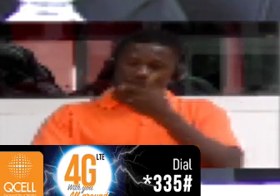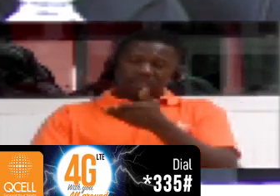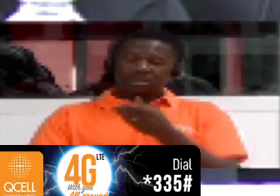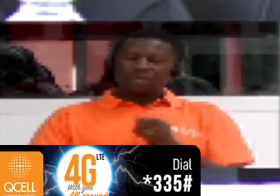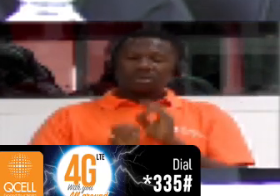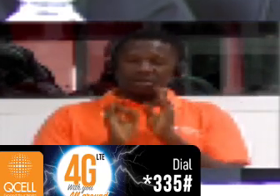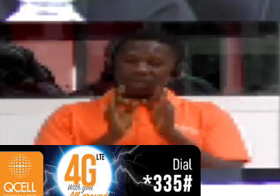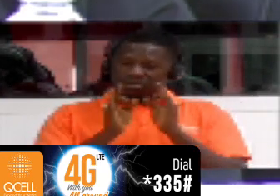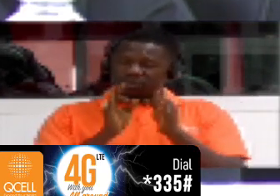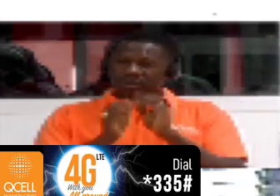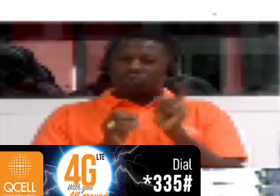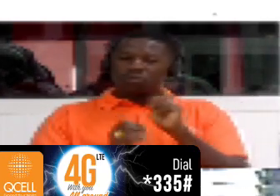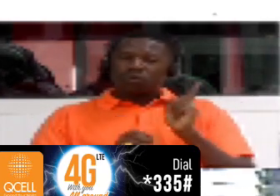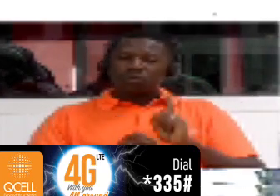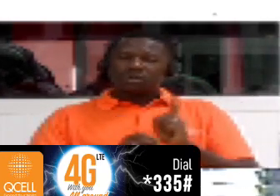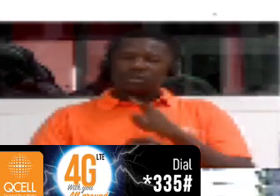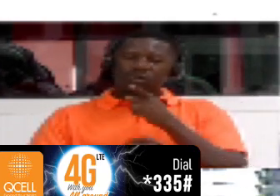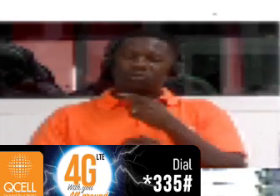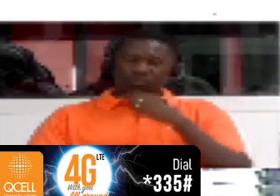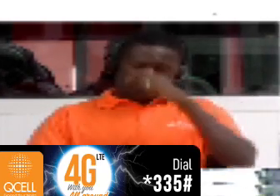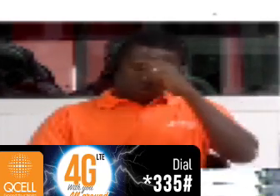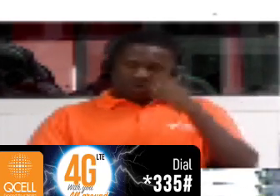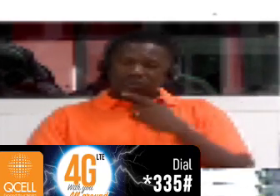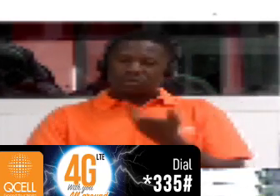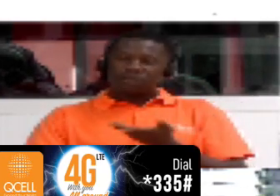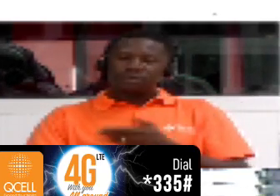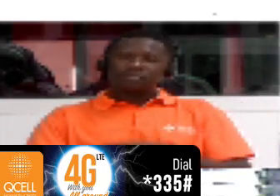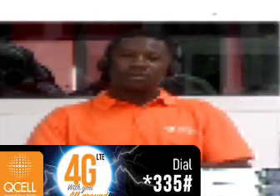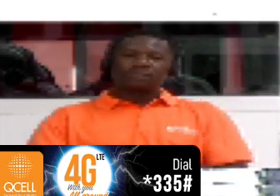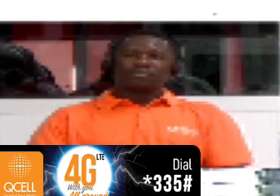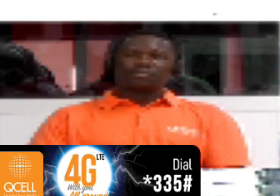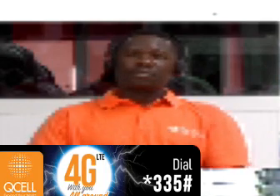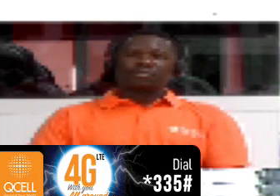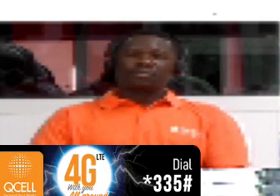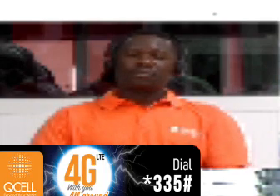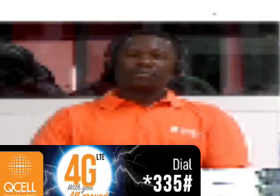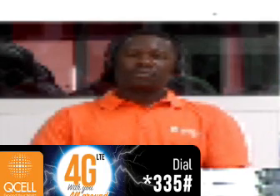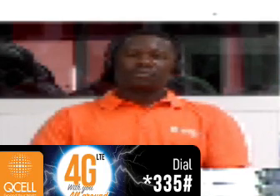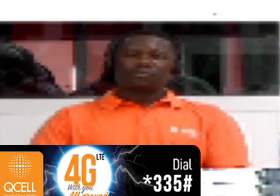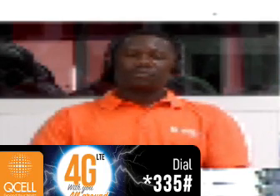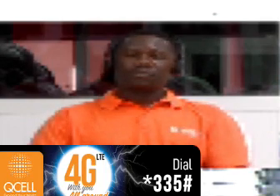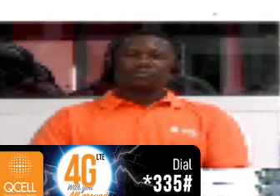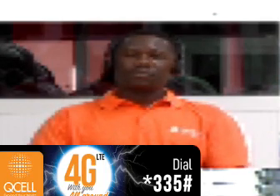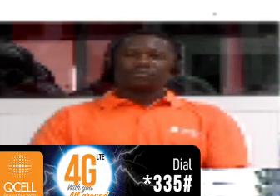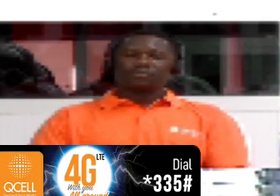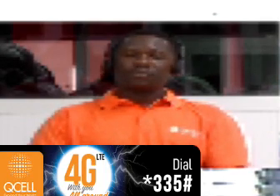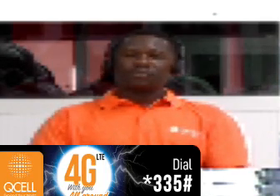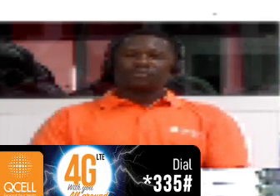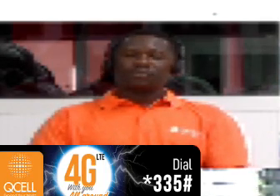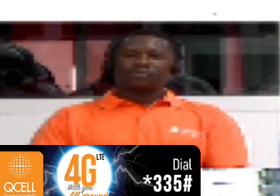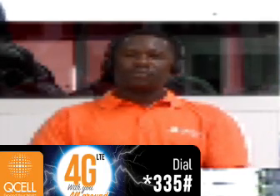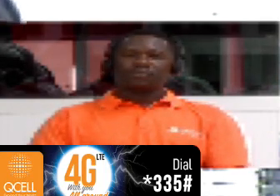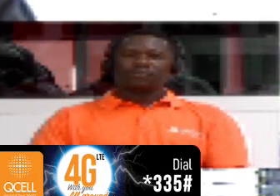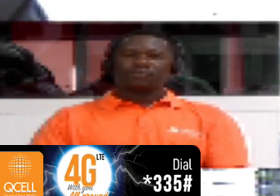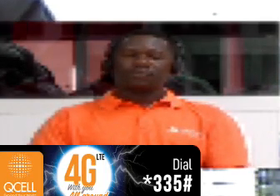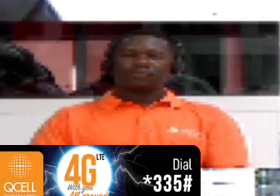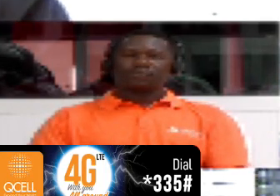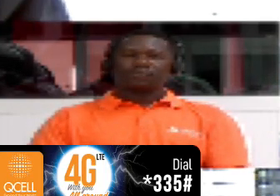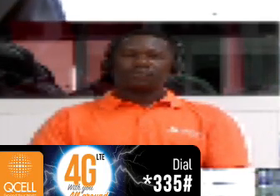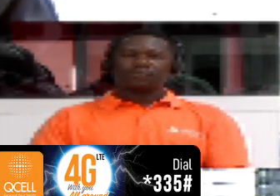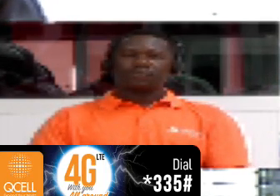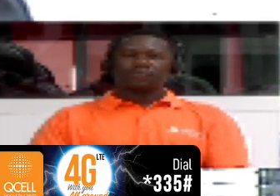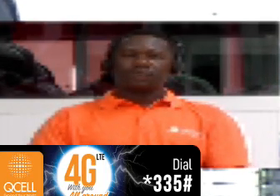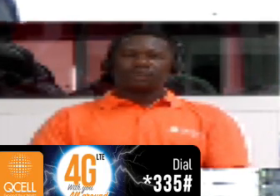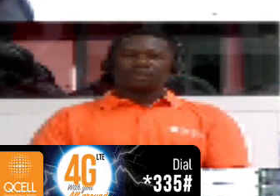mala isa funyeng ibe o stationo lumenuto wo dinkiralto ila doko mumu nimuneti no tembo.